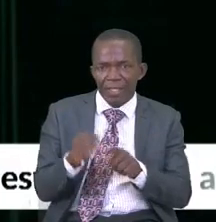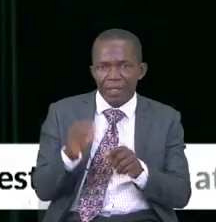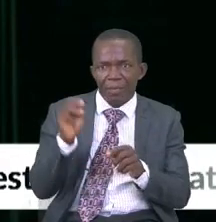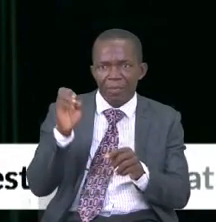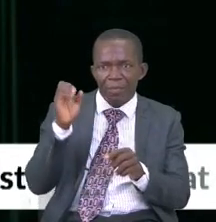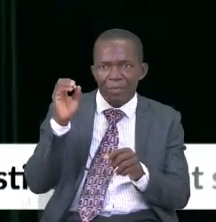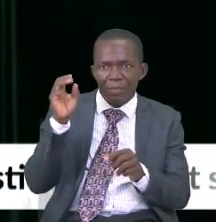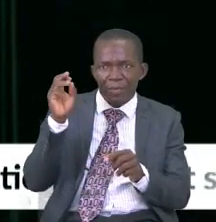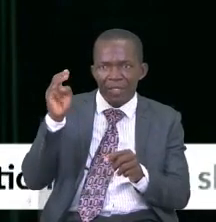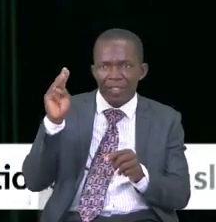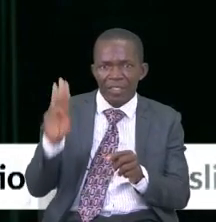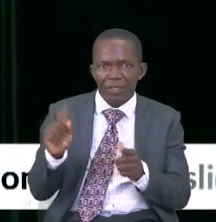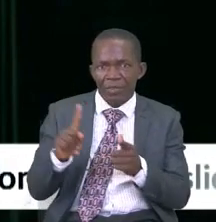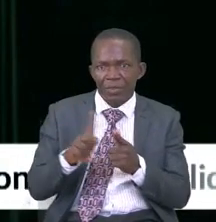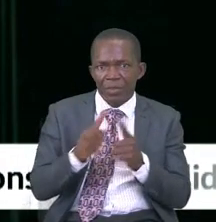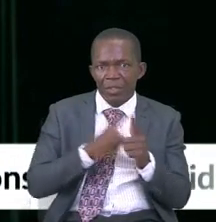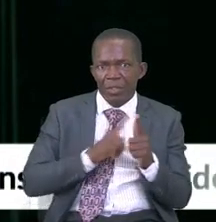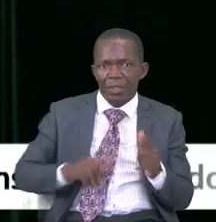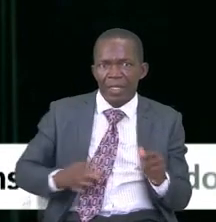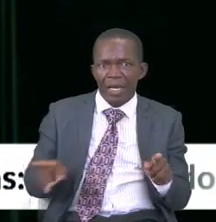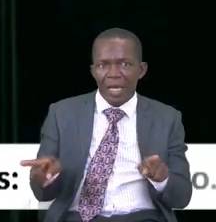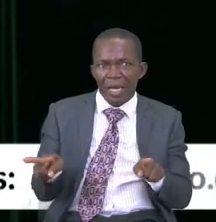Lord and fasted.